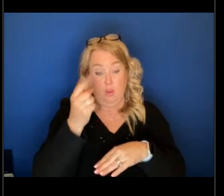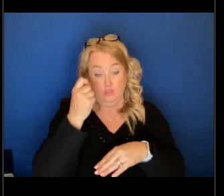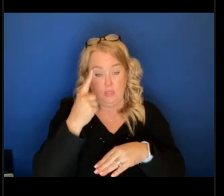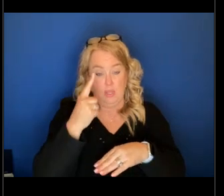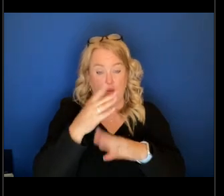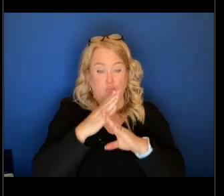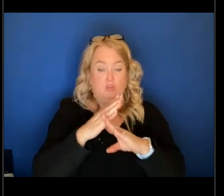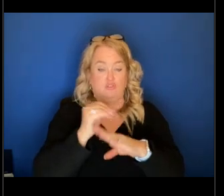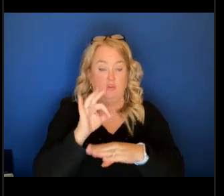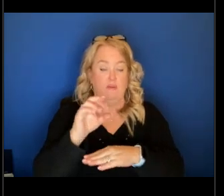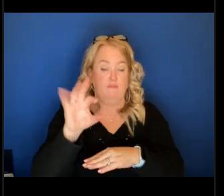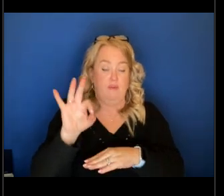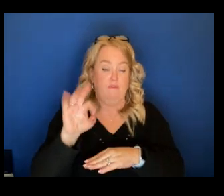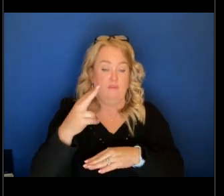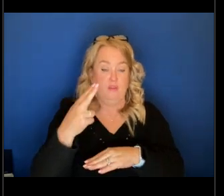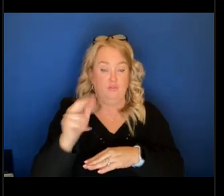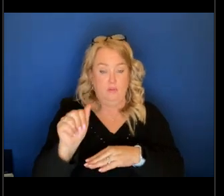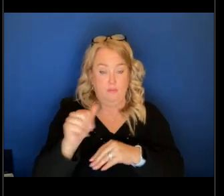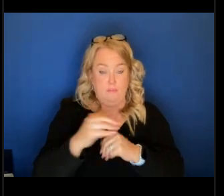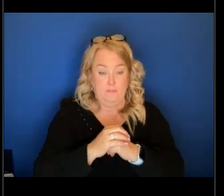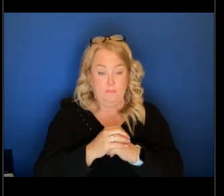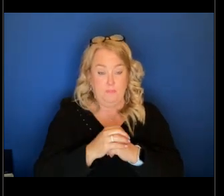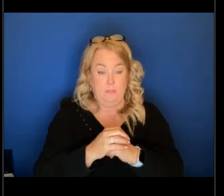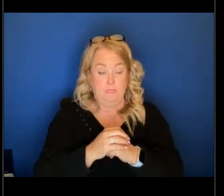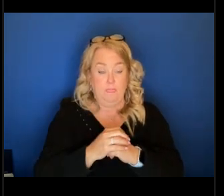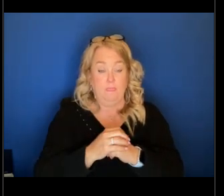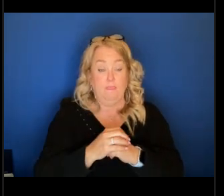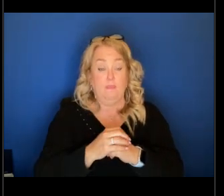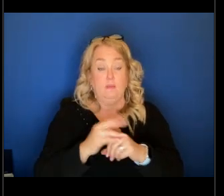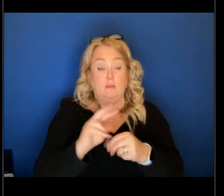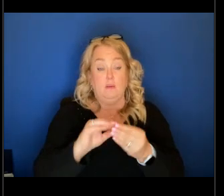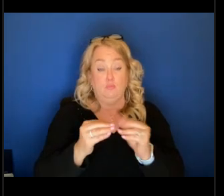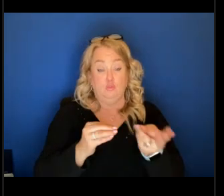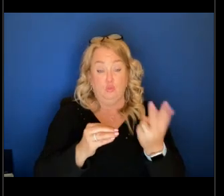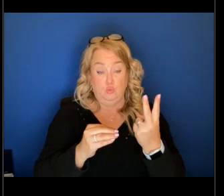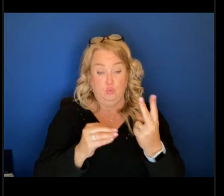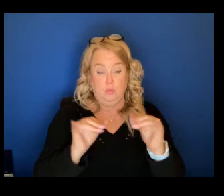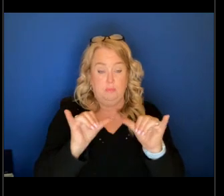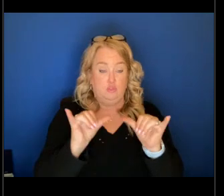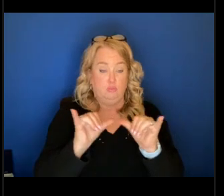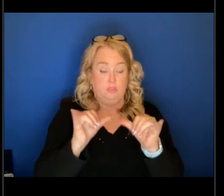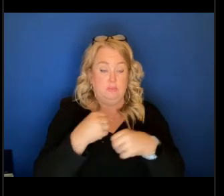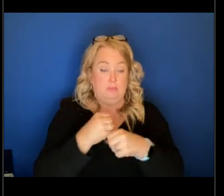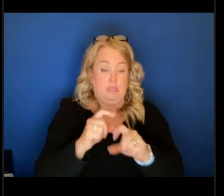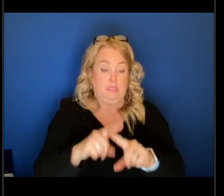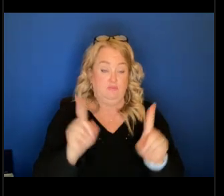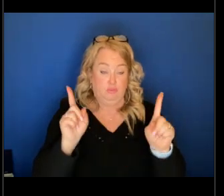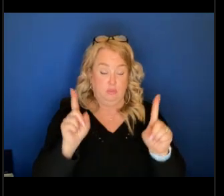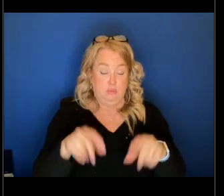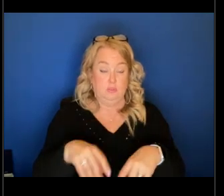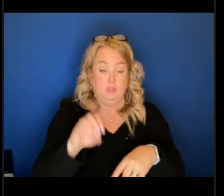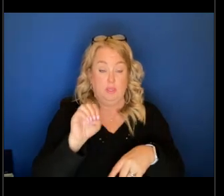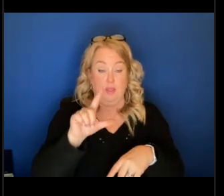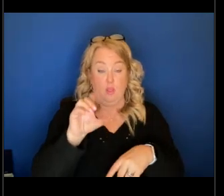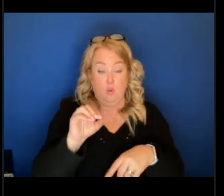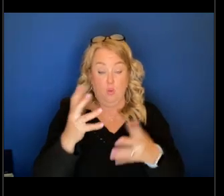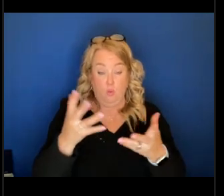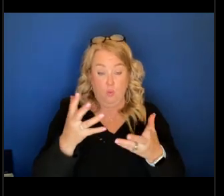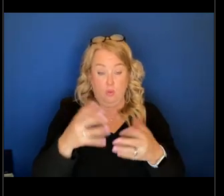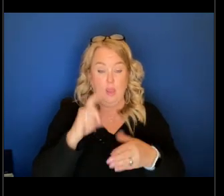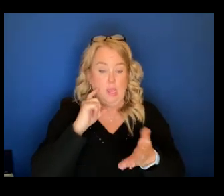the protections of the Fair Housing Act. Topic 2, measurements make the difference.